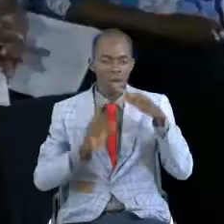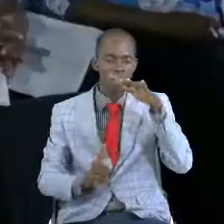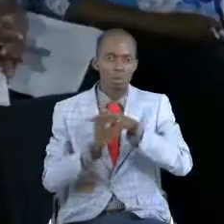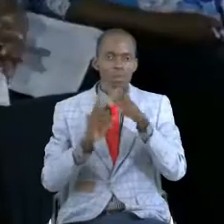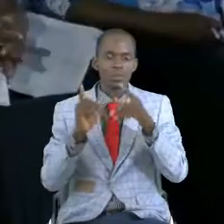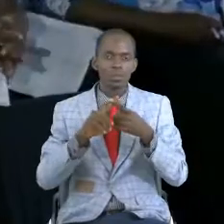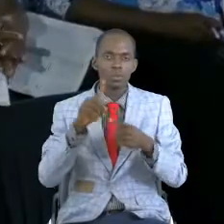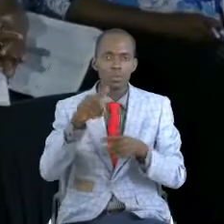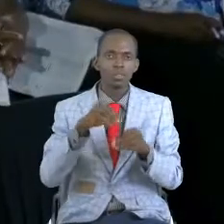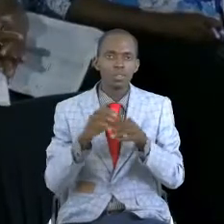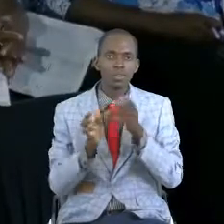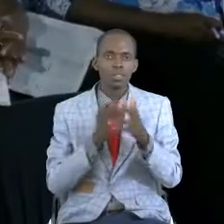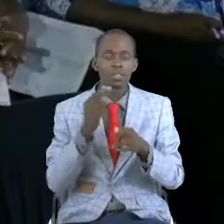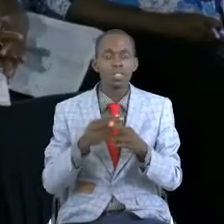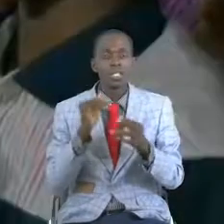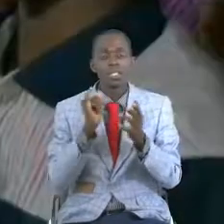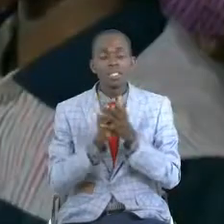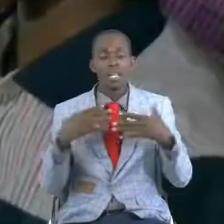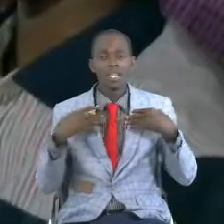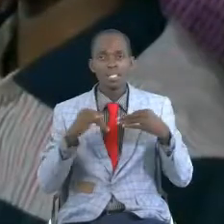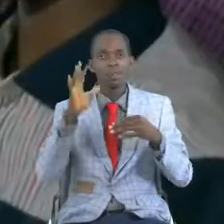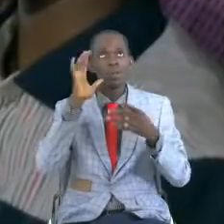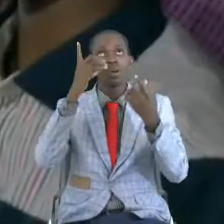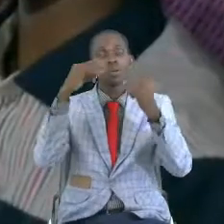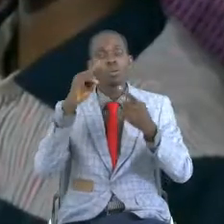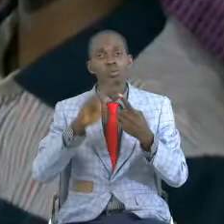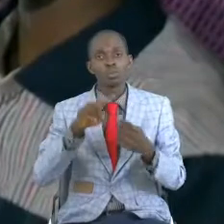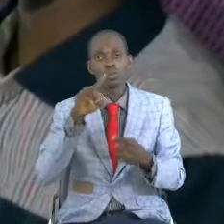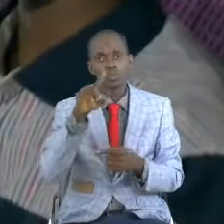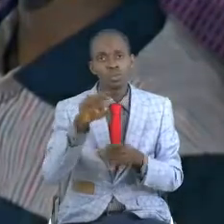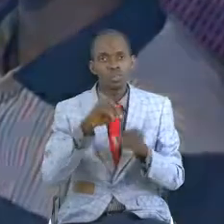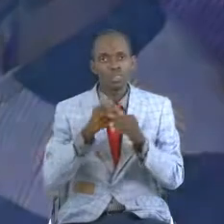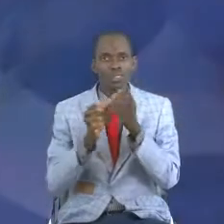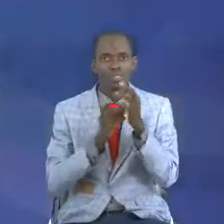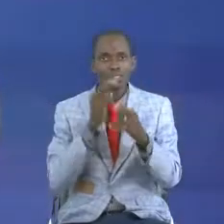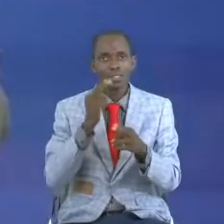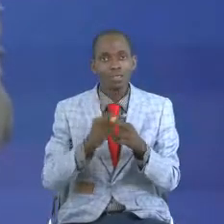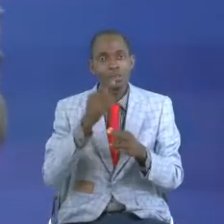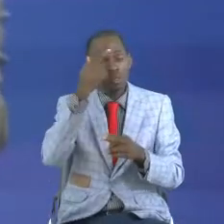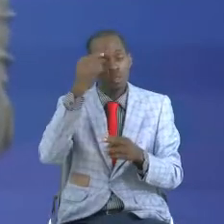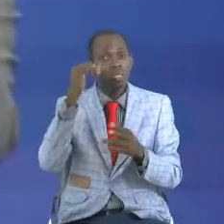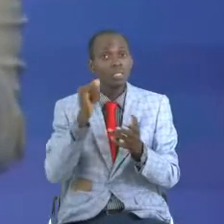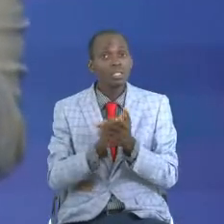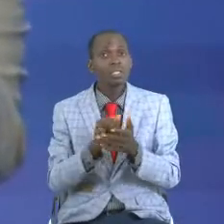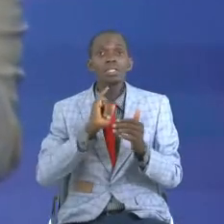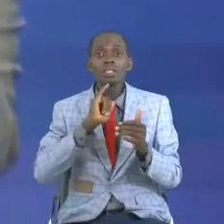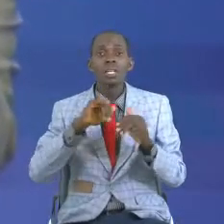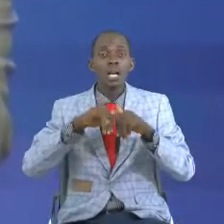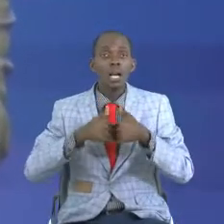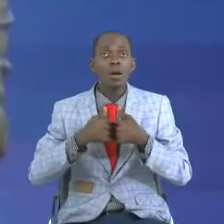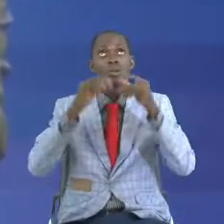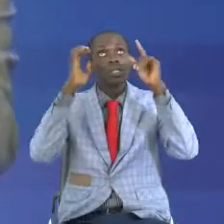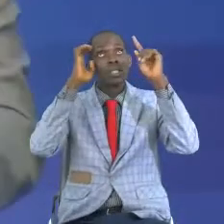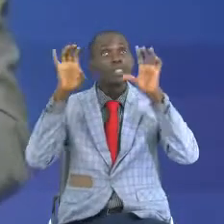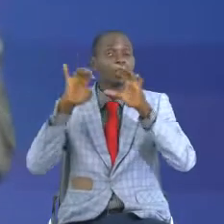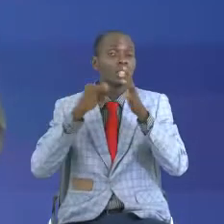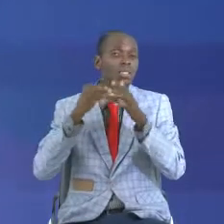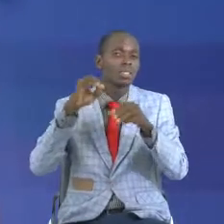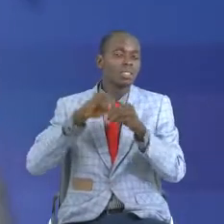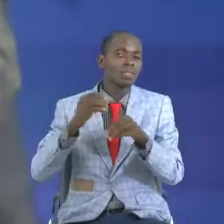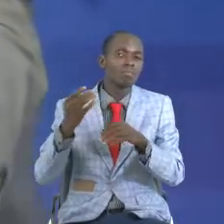That deliverance will come to you. Because that's how we did it in days gone by.